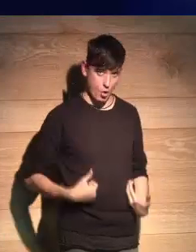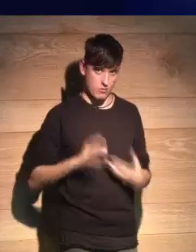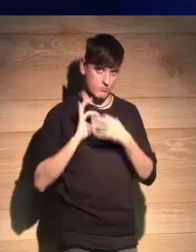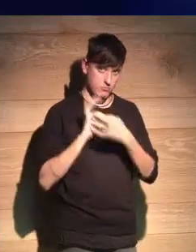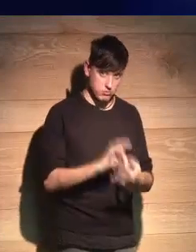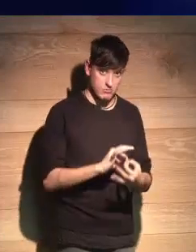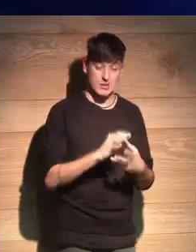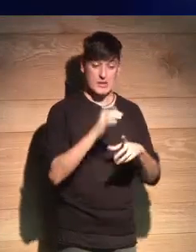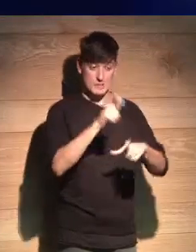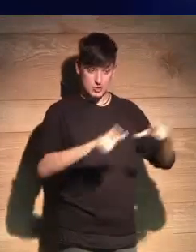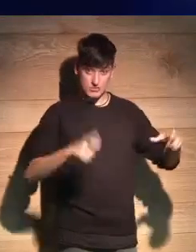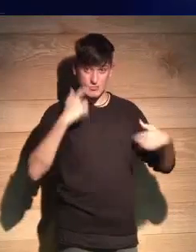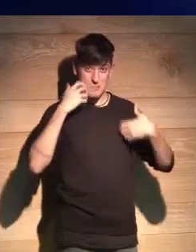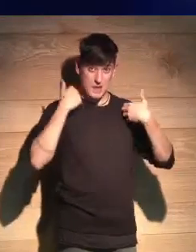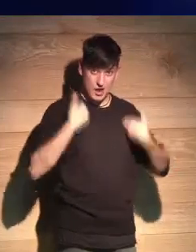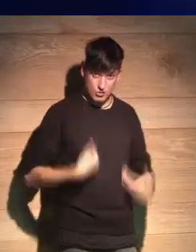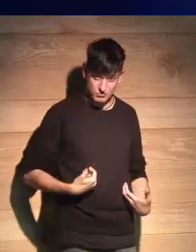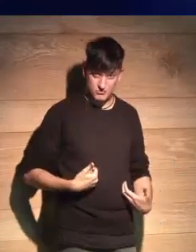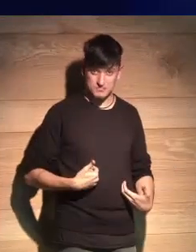of science,